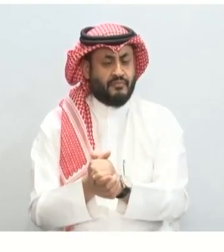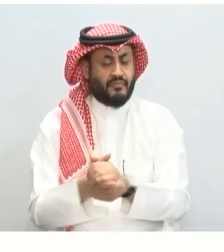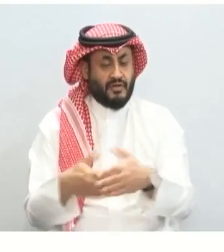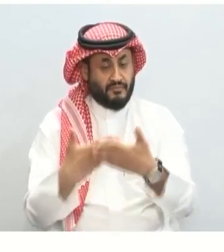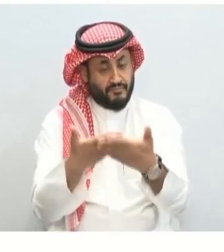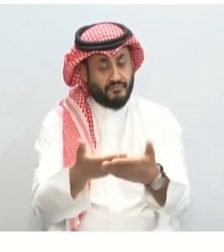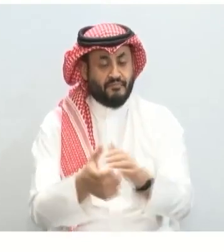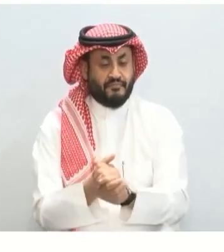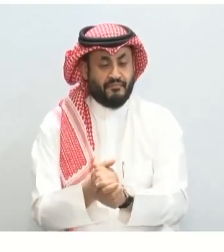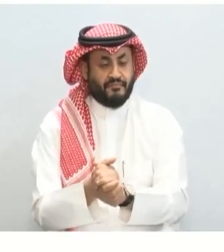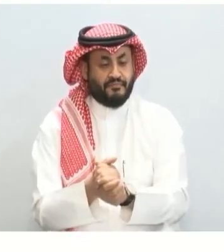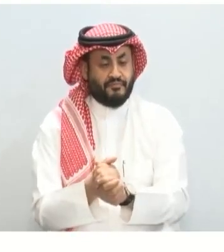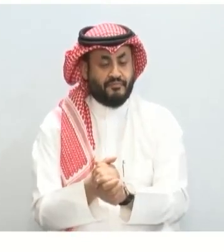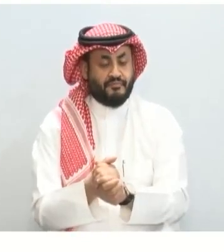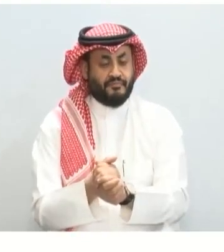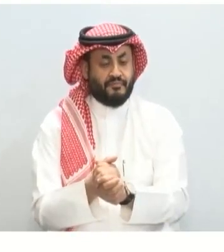offering here.